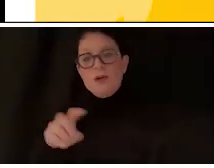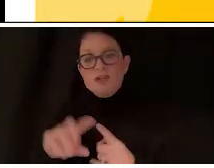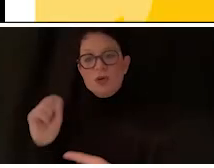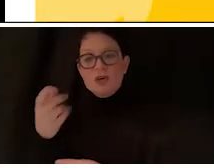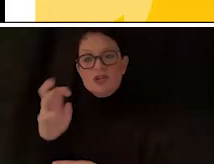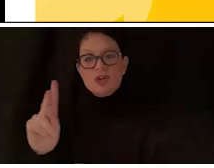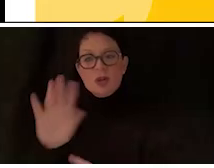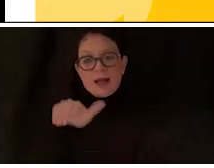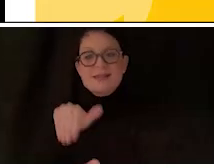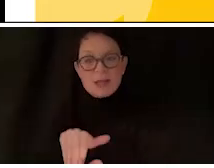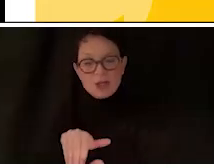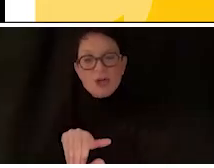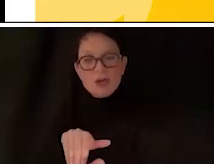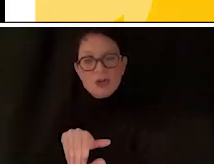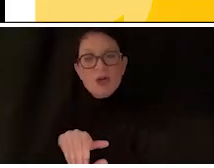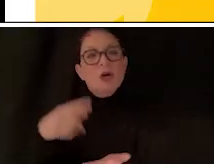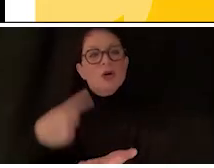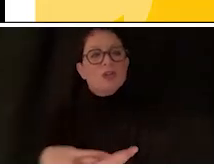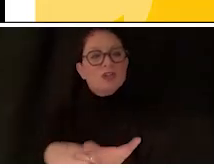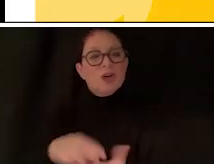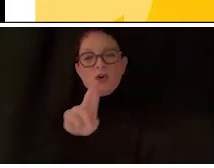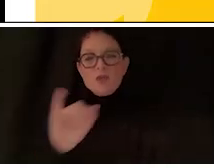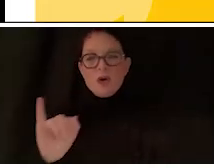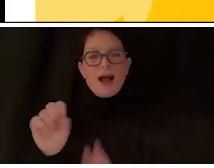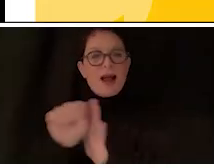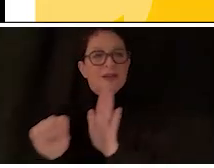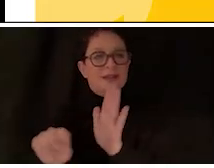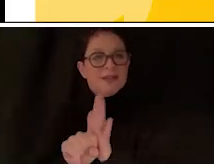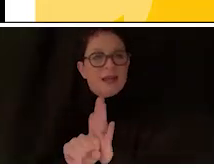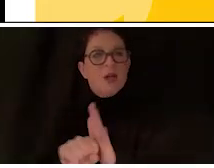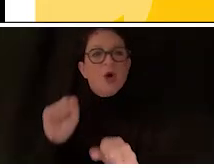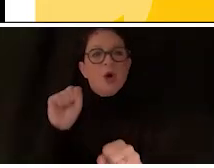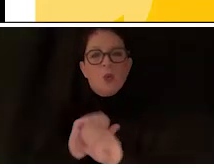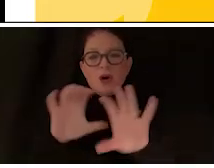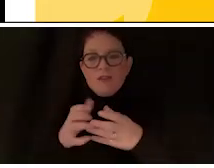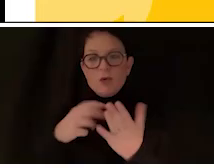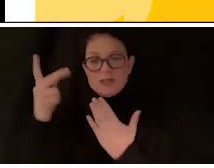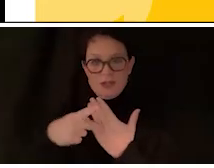Sherlock Center, who will discuss the Rhode Island statewide workforce initiative.